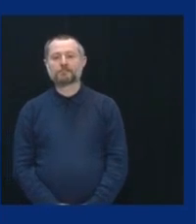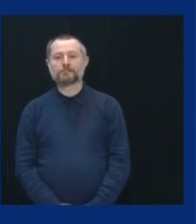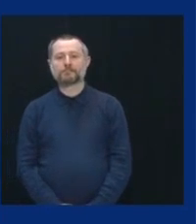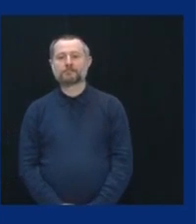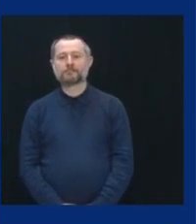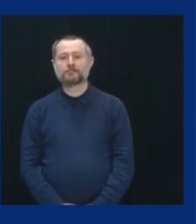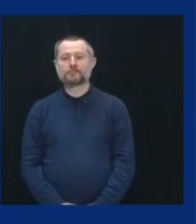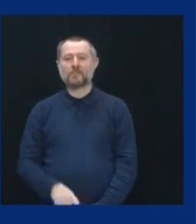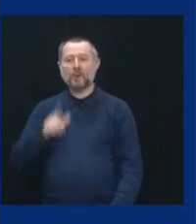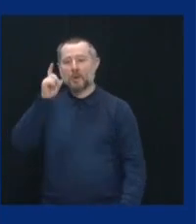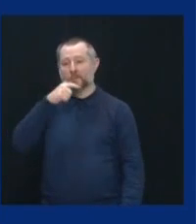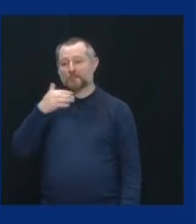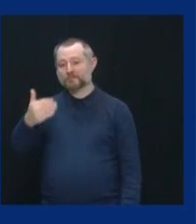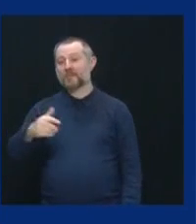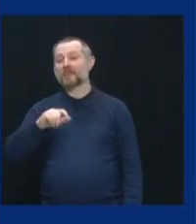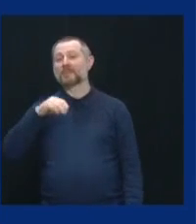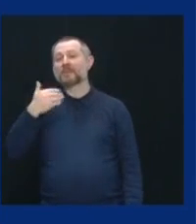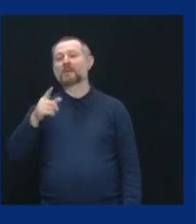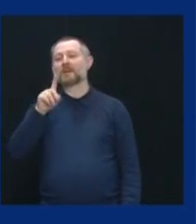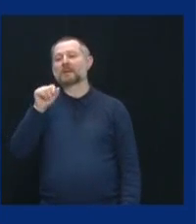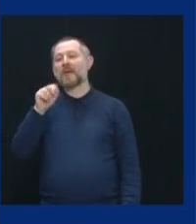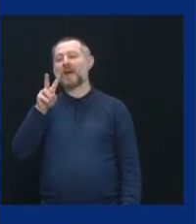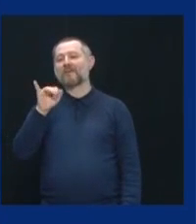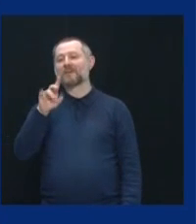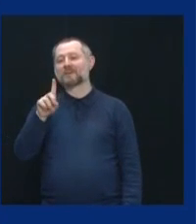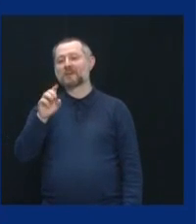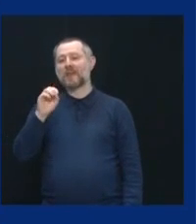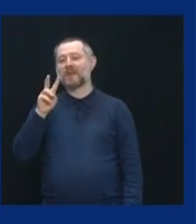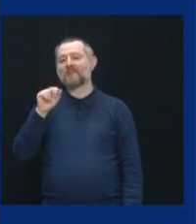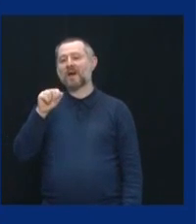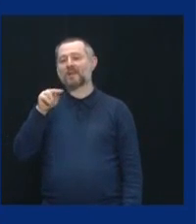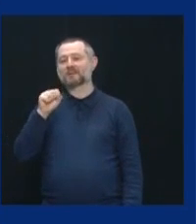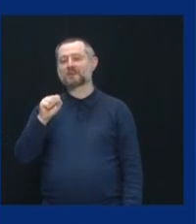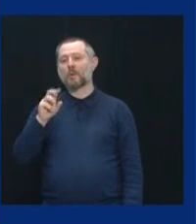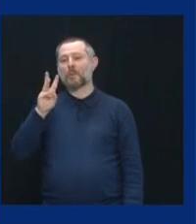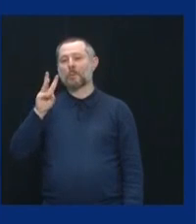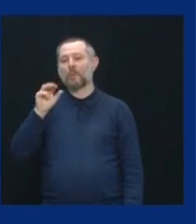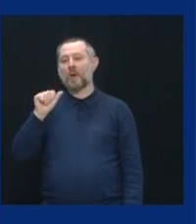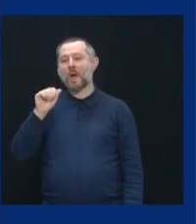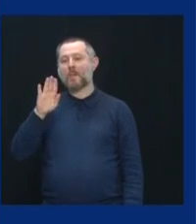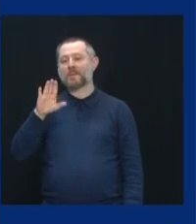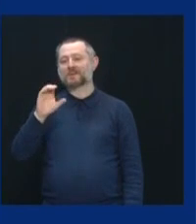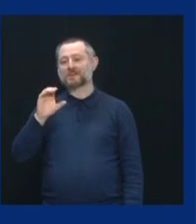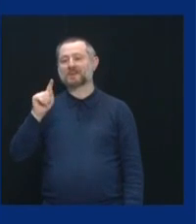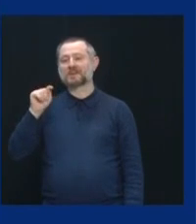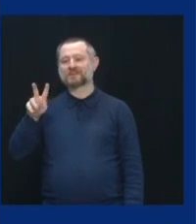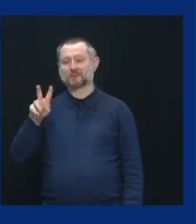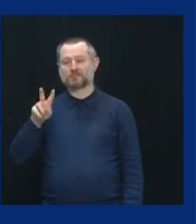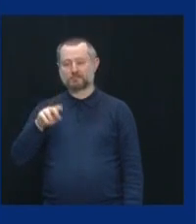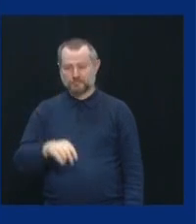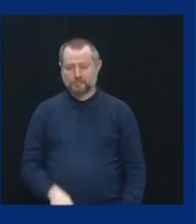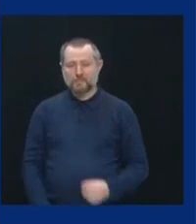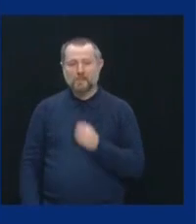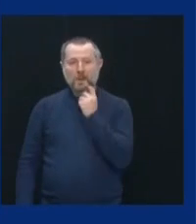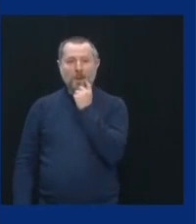Governor, next up we have David Evans from WABC TV. David, your line is now open. Please unmute your microphone.